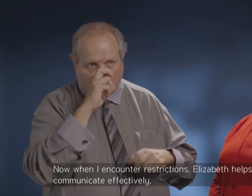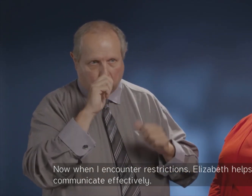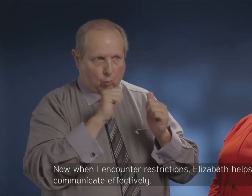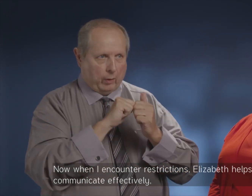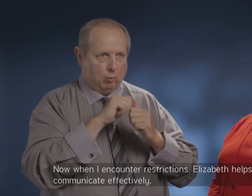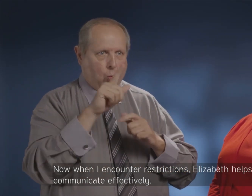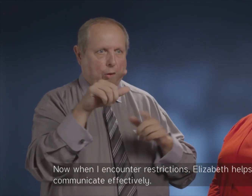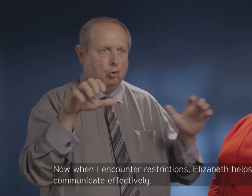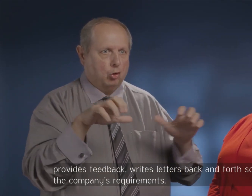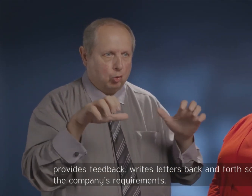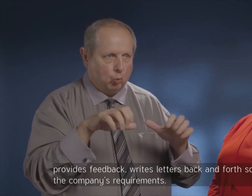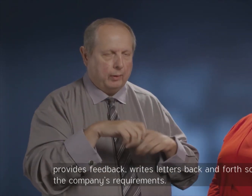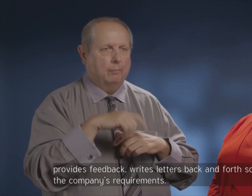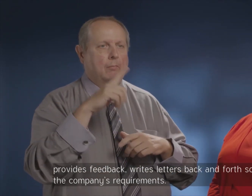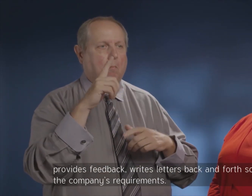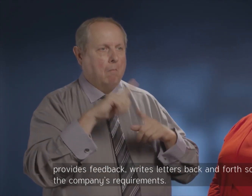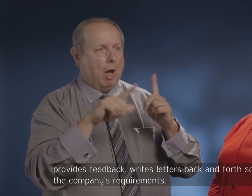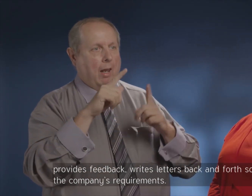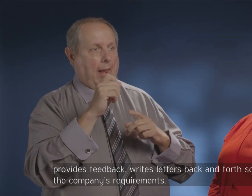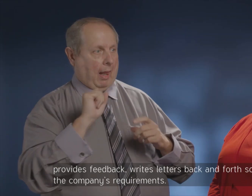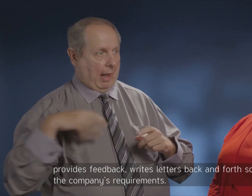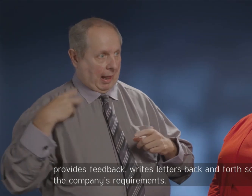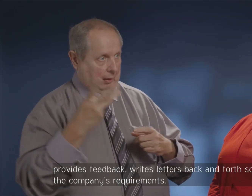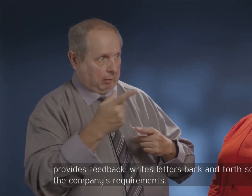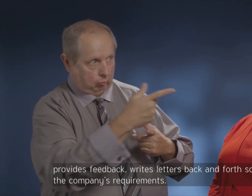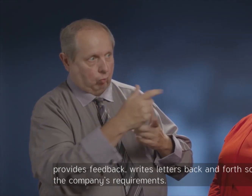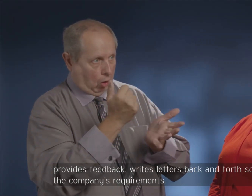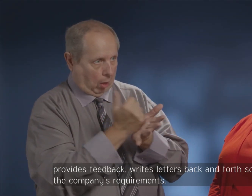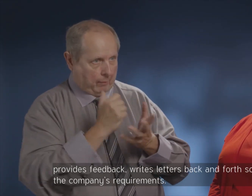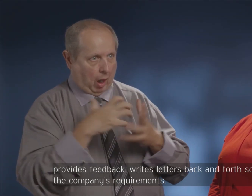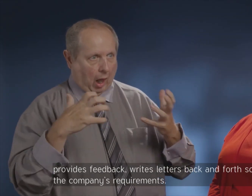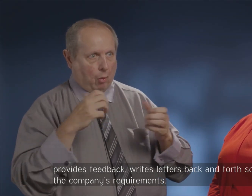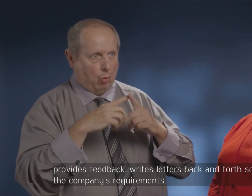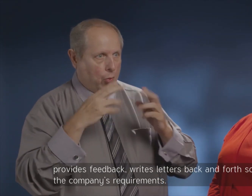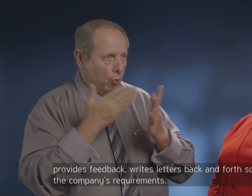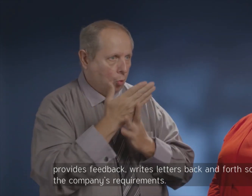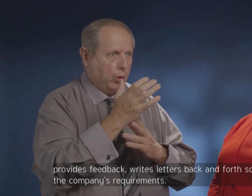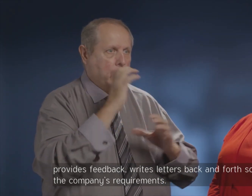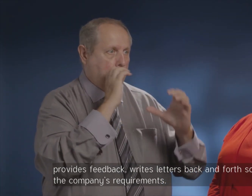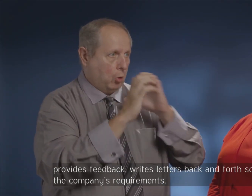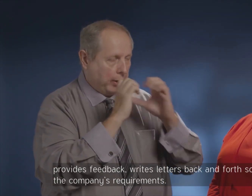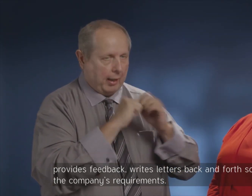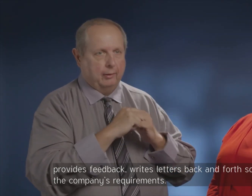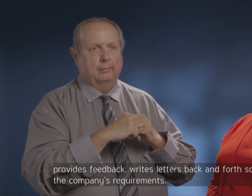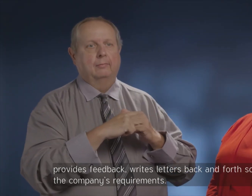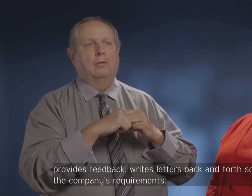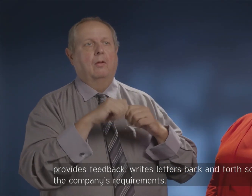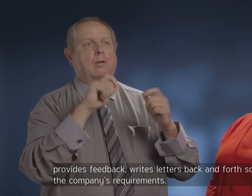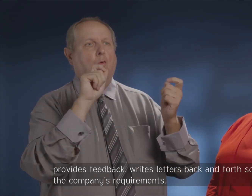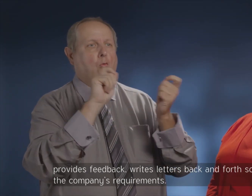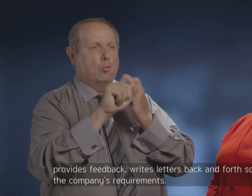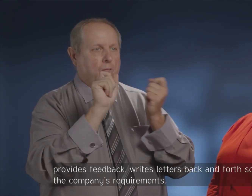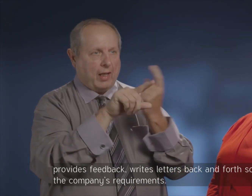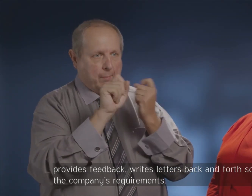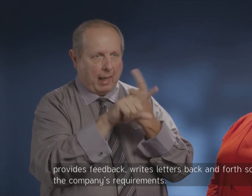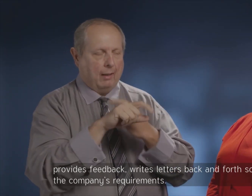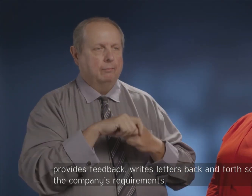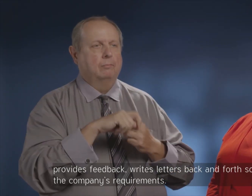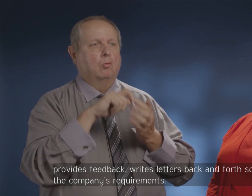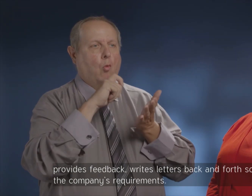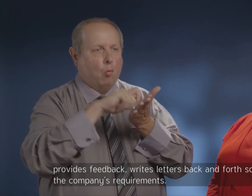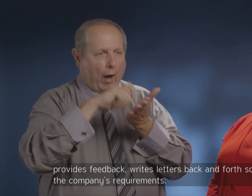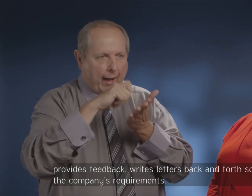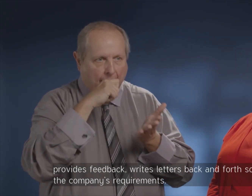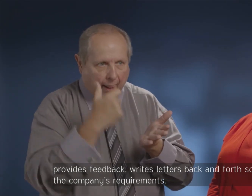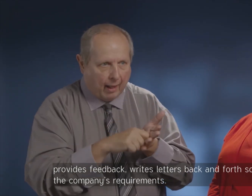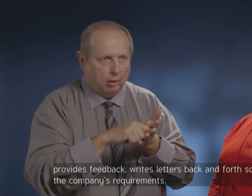effectively, provides feedback, writes letters back and forth, so I can satisfy